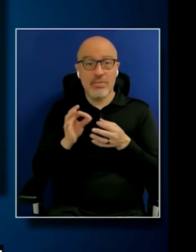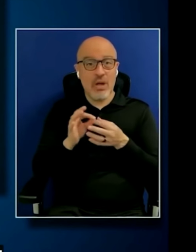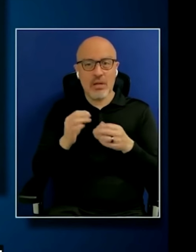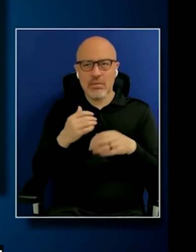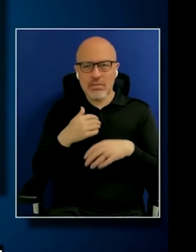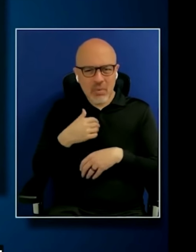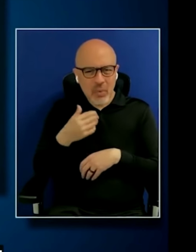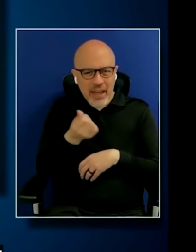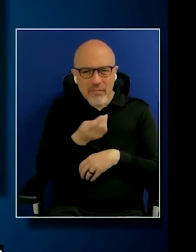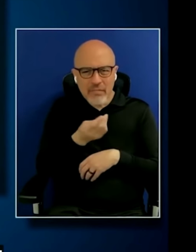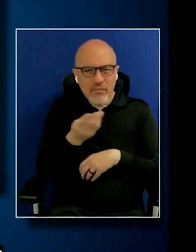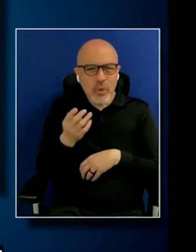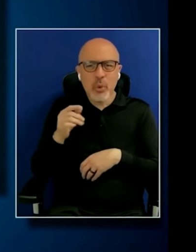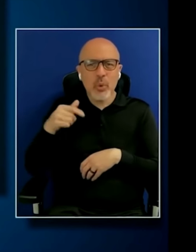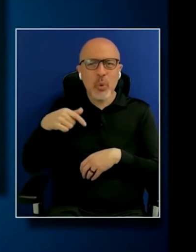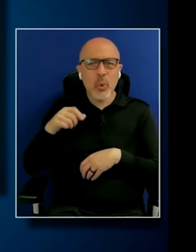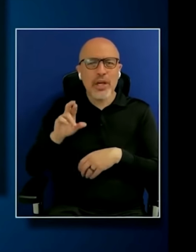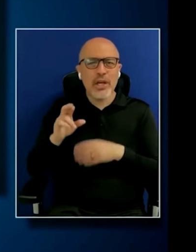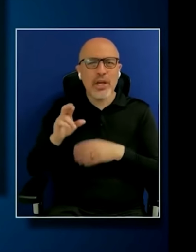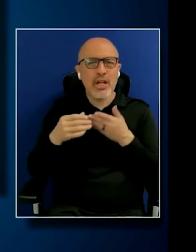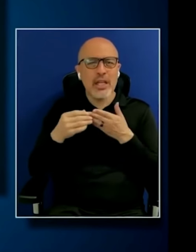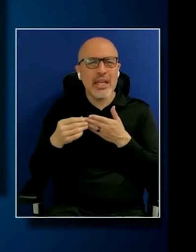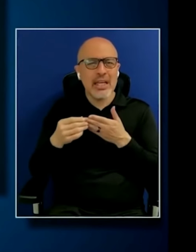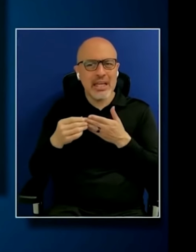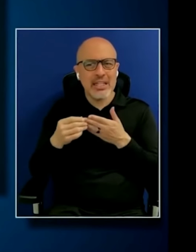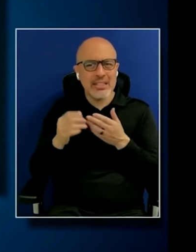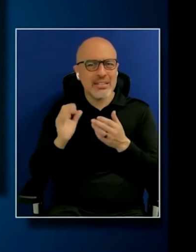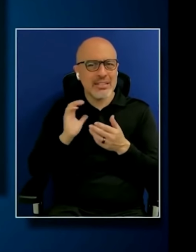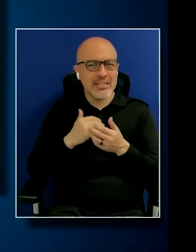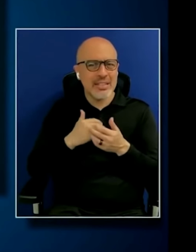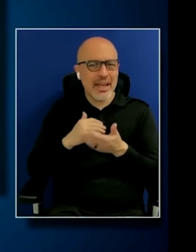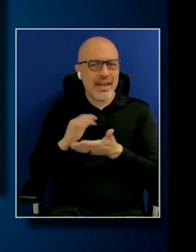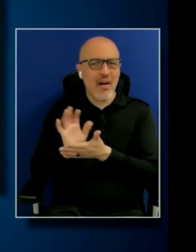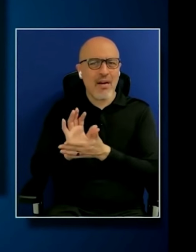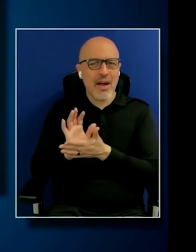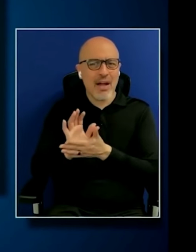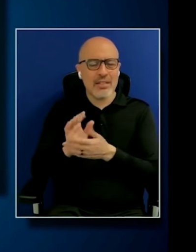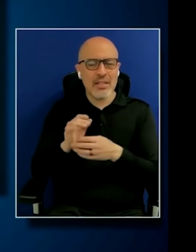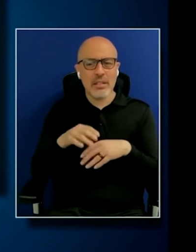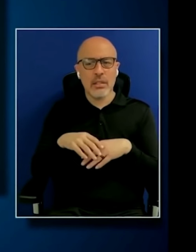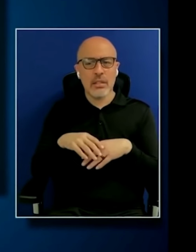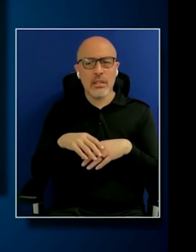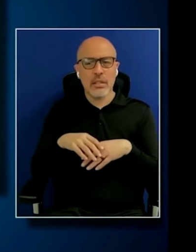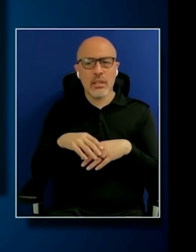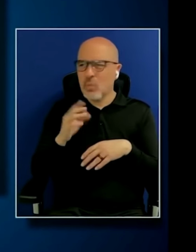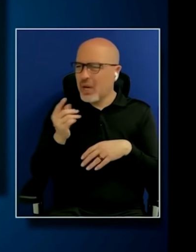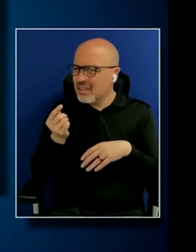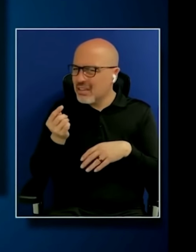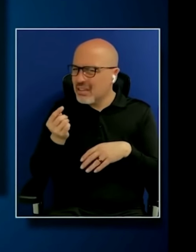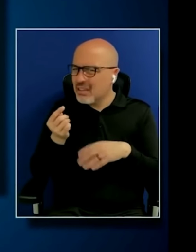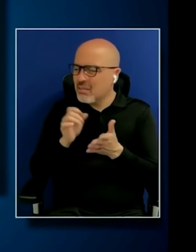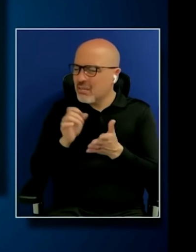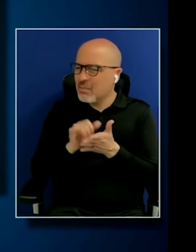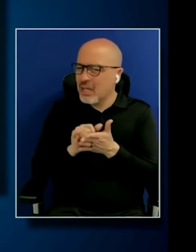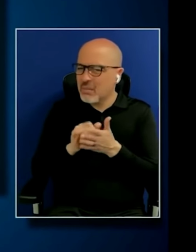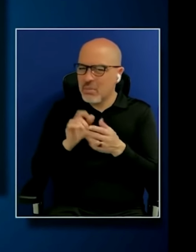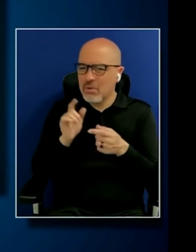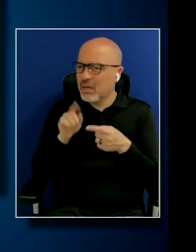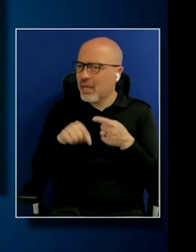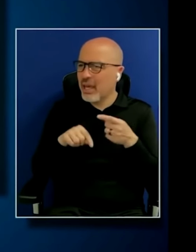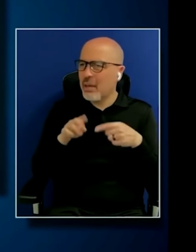of queer leads in our content. I don't remember the actual term. And I went, what? That can't be true. And I realized,